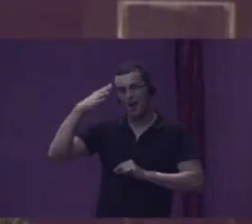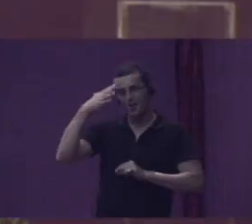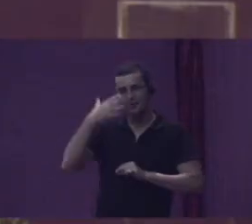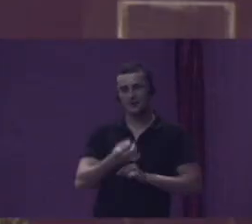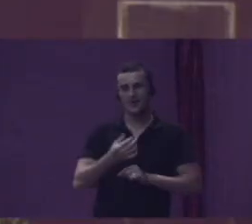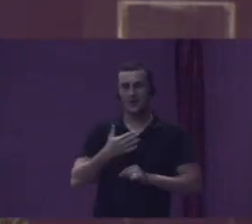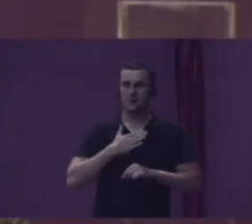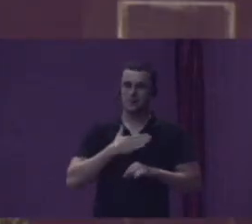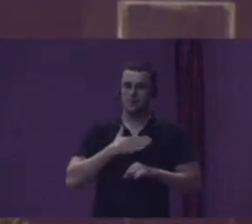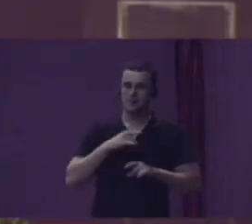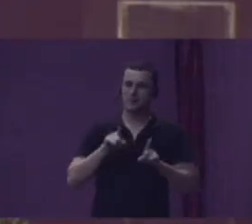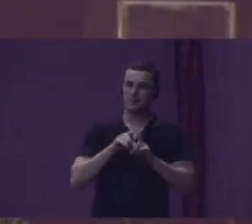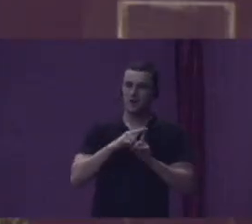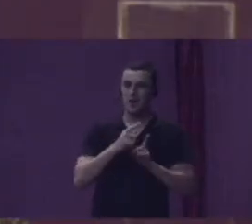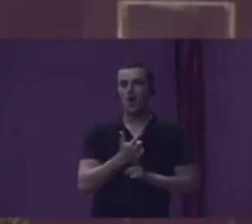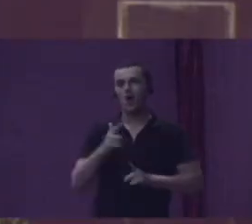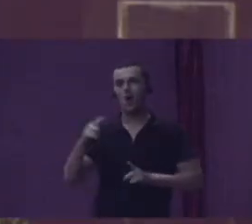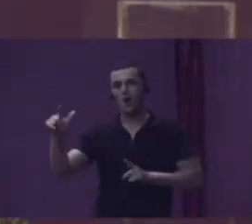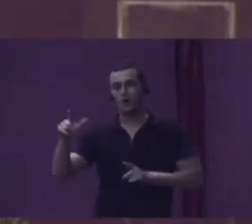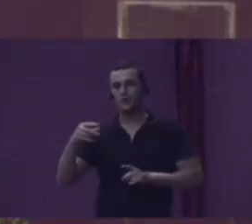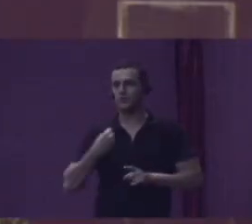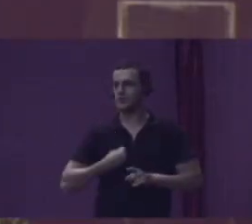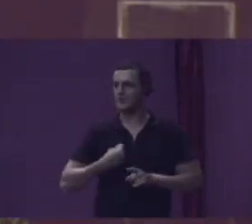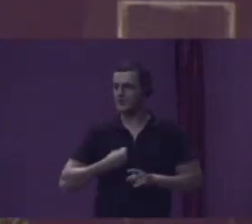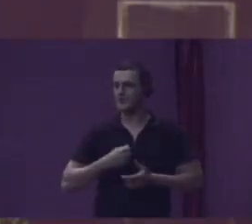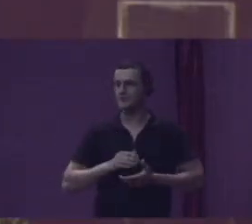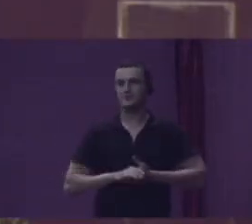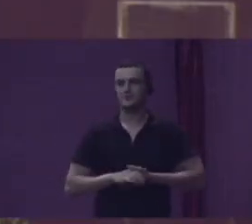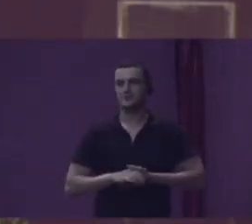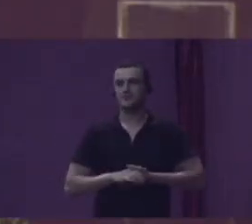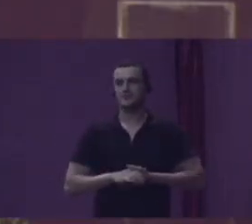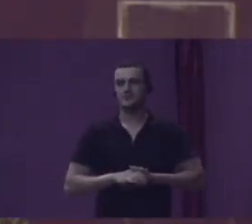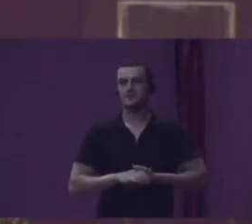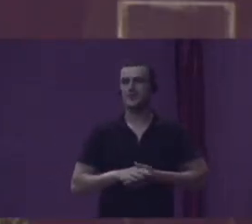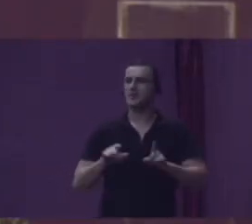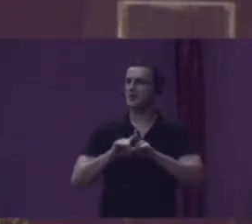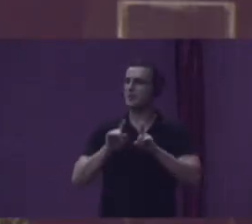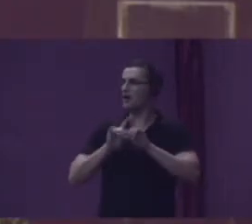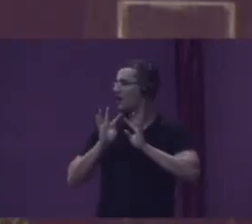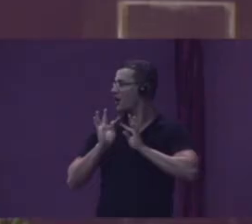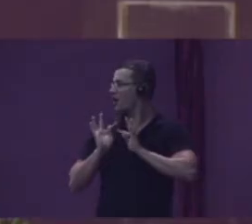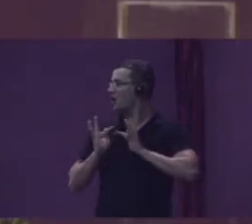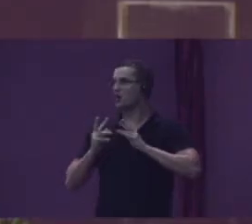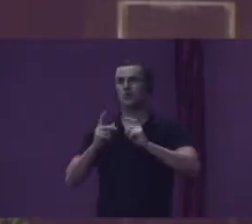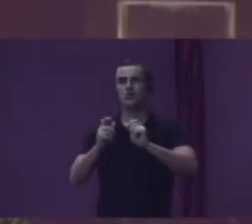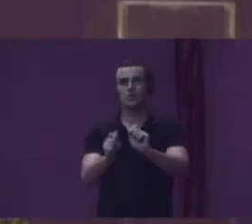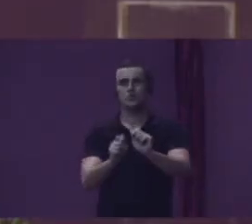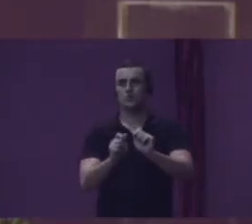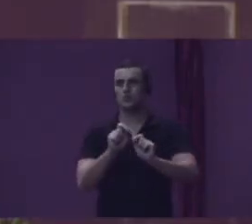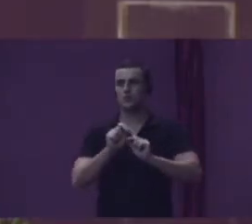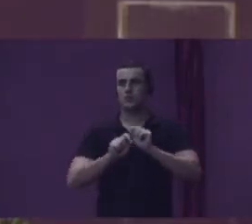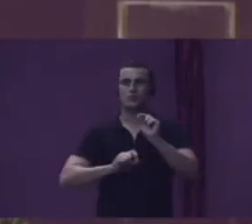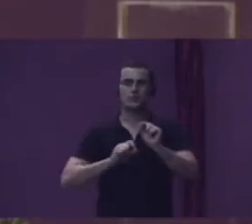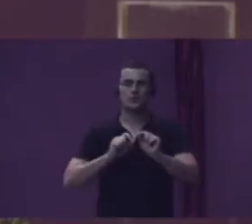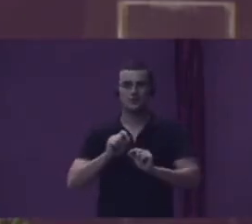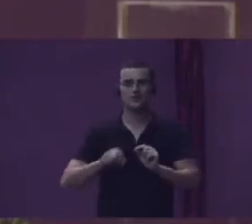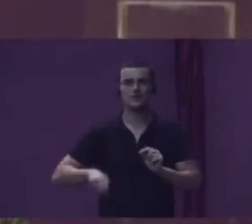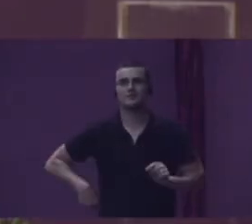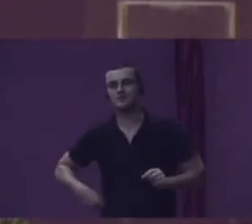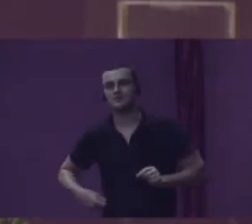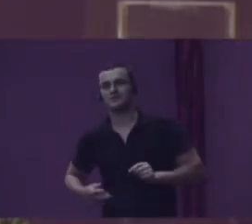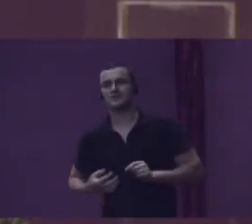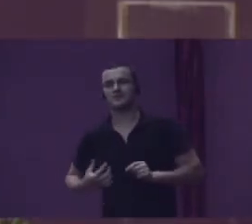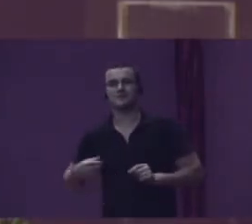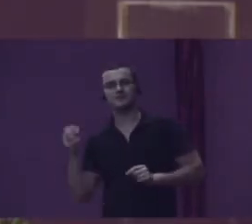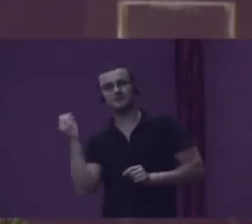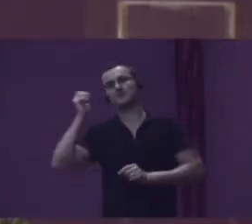And a thank you as well to all the people who I'm sure are working behind the scenes in the back, upstairs, the ones who made our